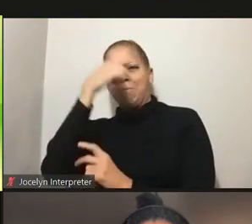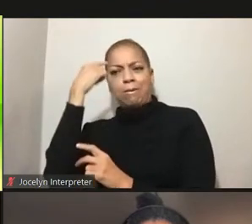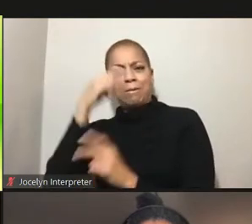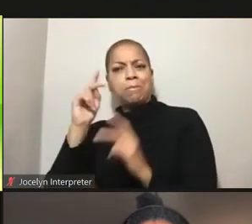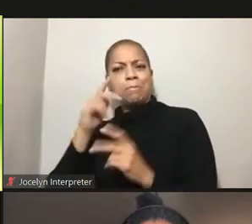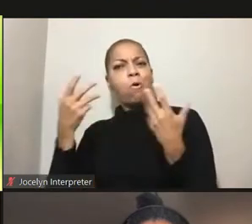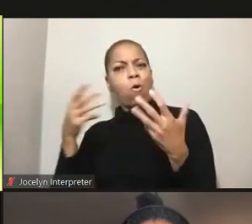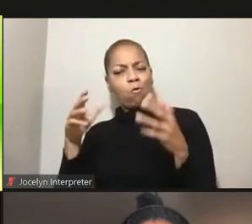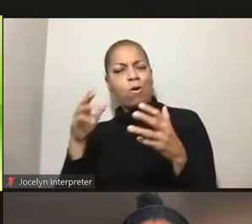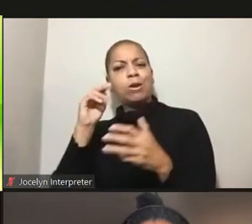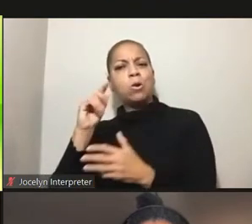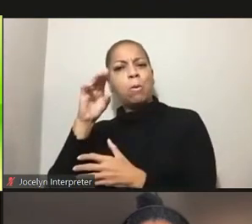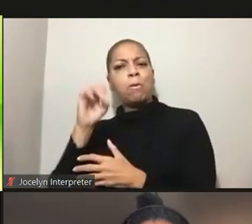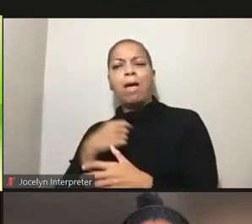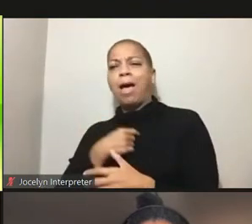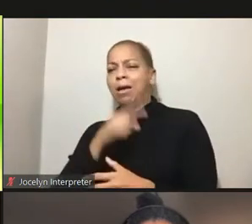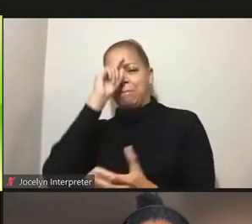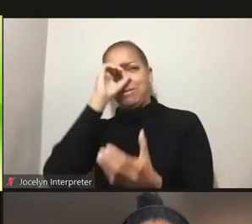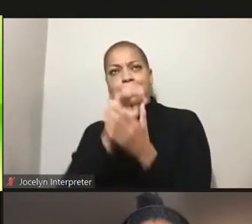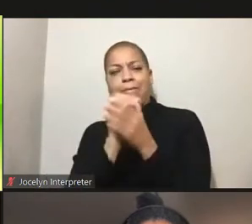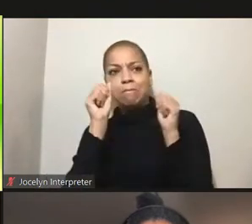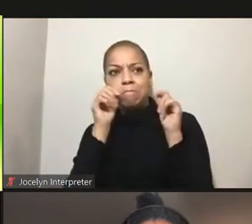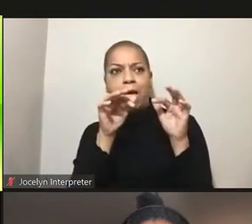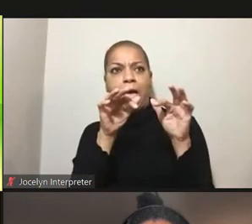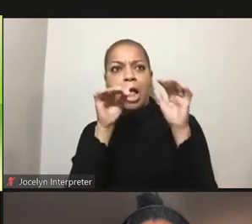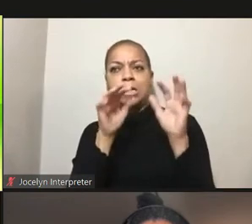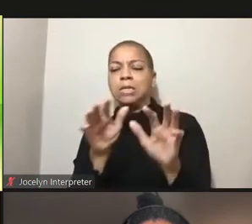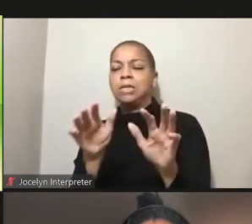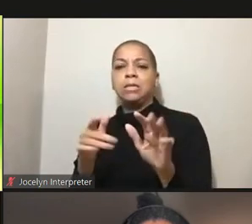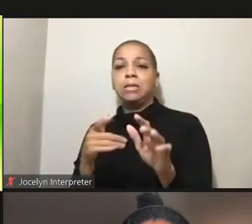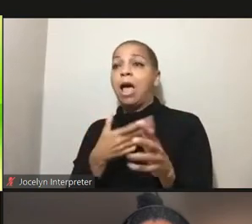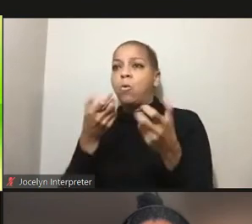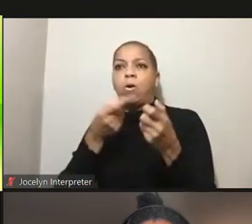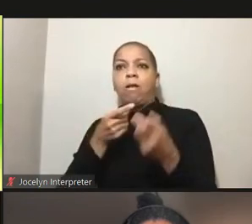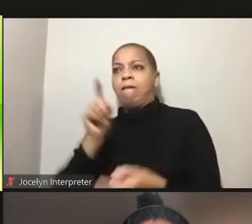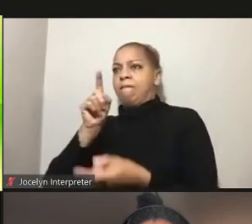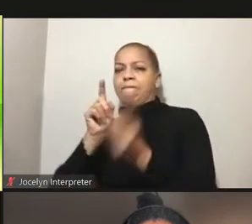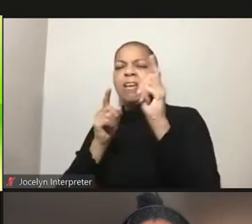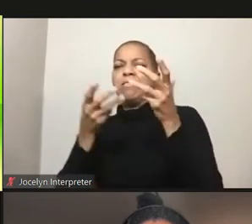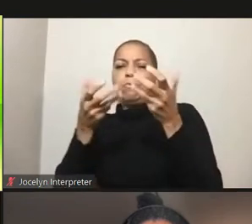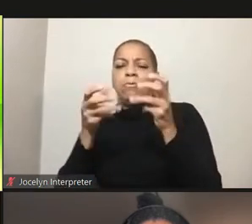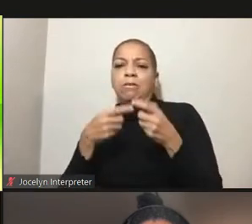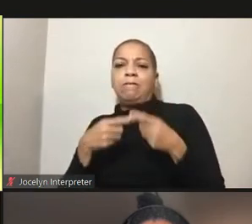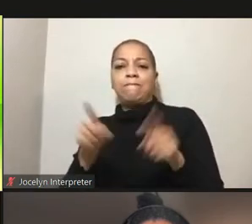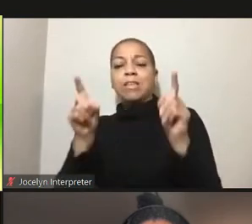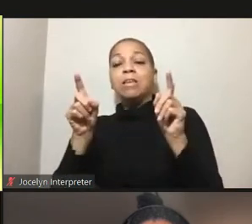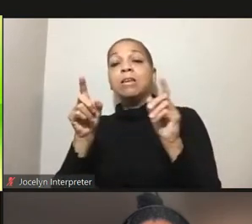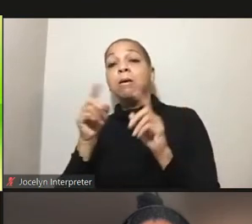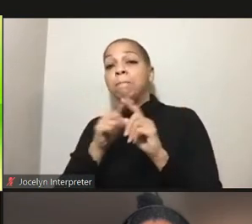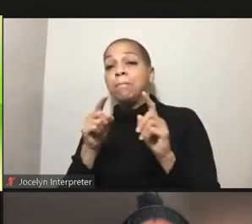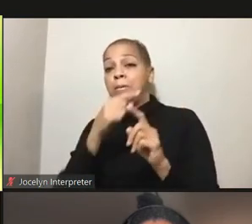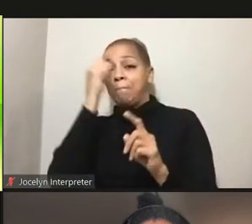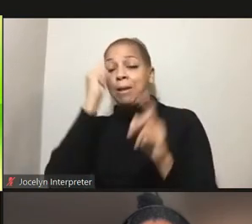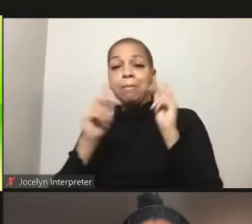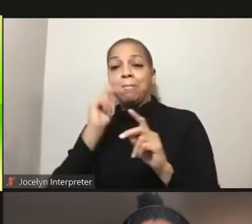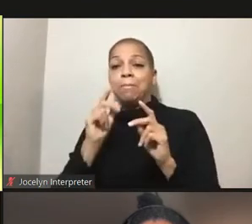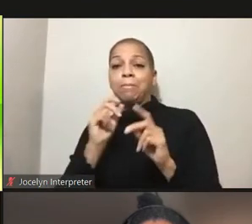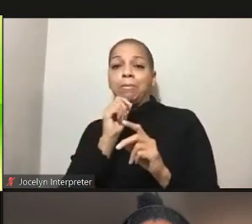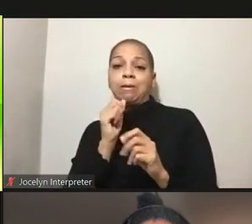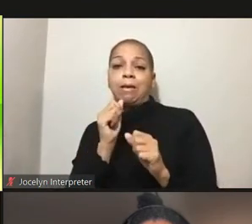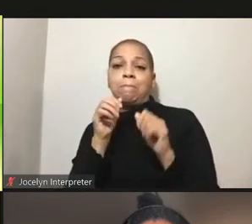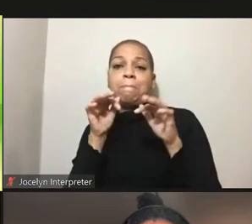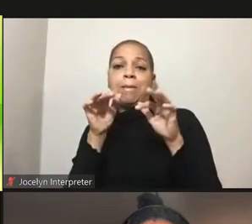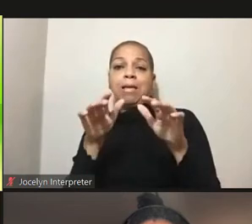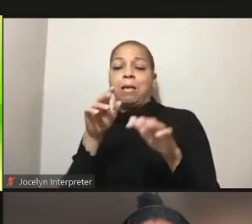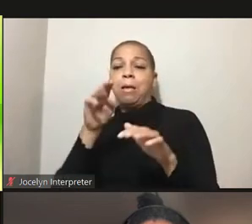believe in magic. I don't believe in any of that stuff. And I don't mean to offend anybody when I say that, but Black people aren't magic. Bullets